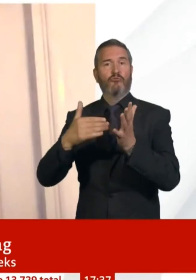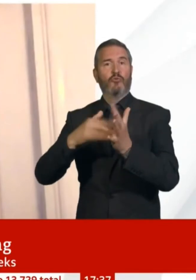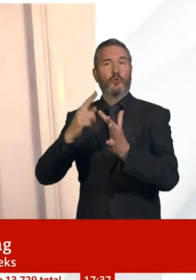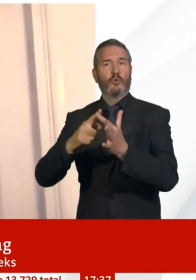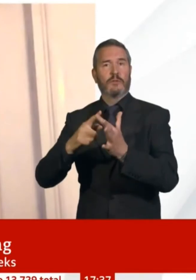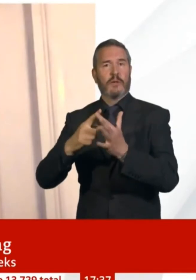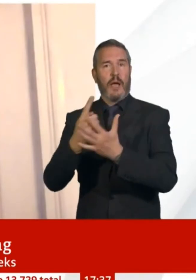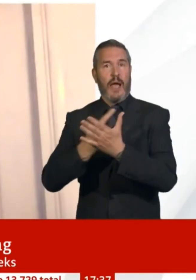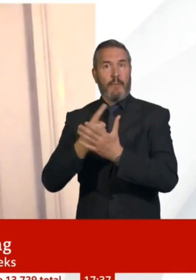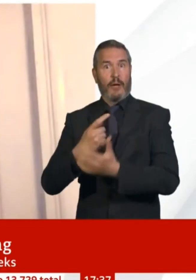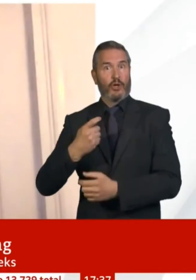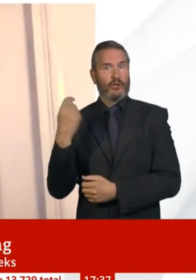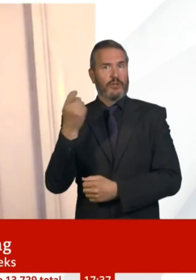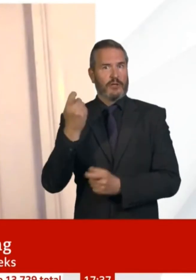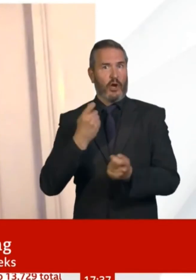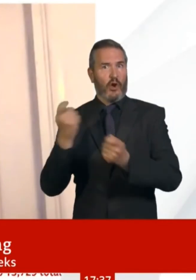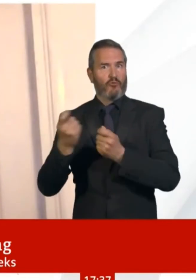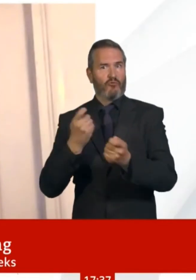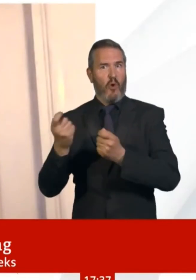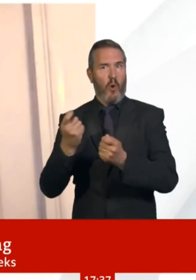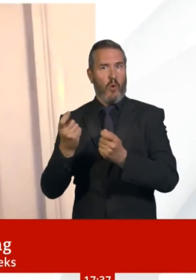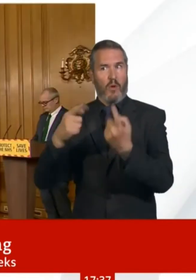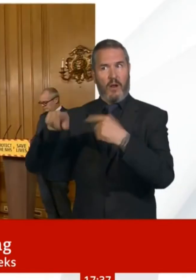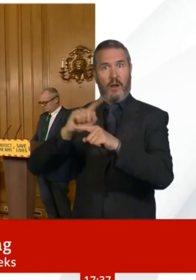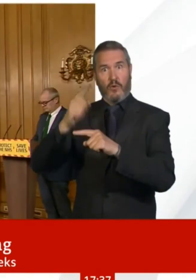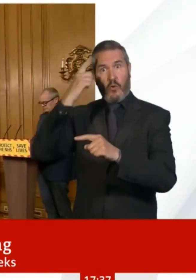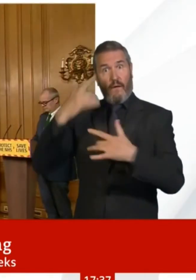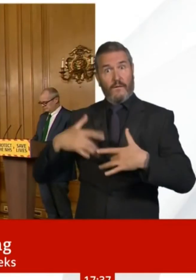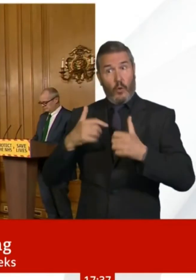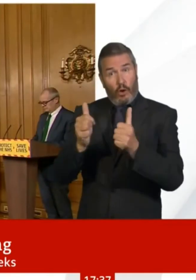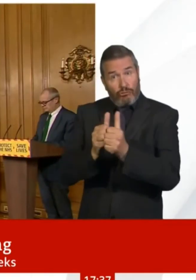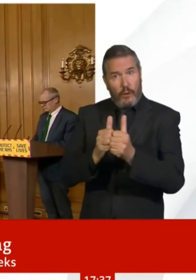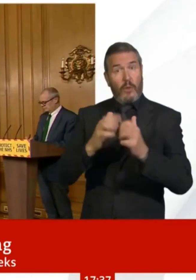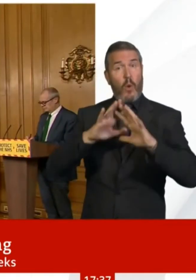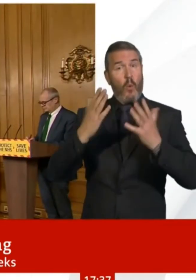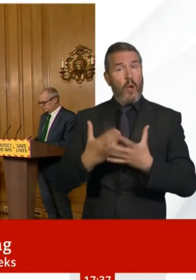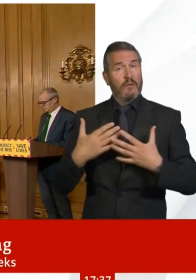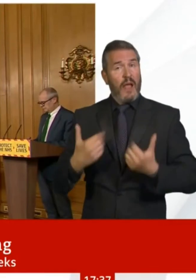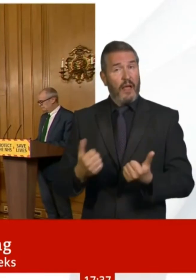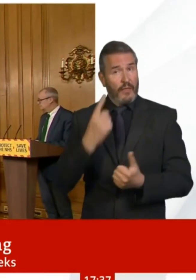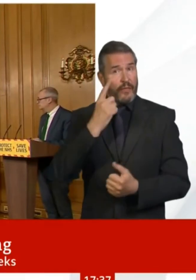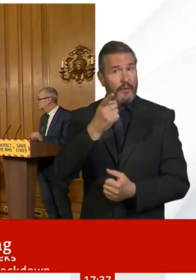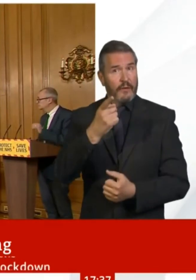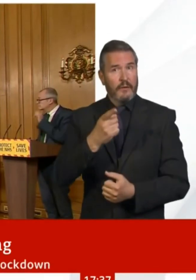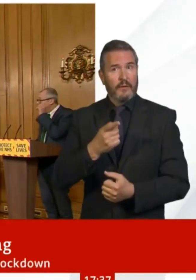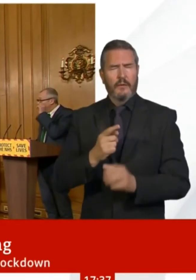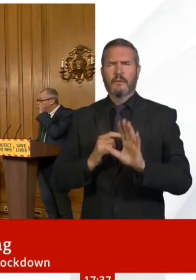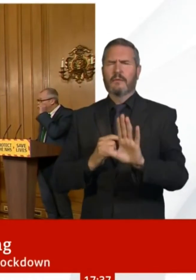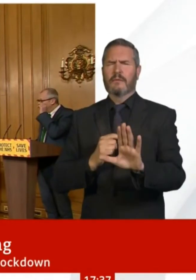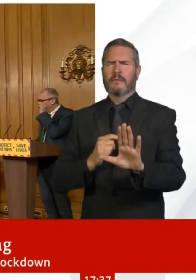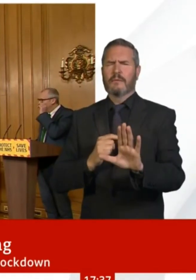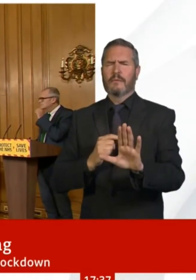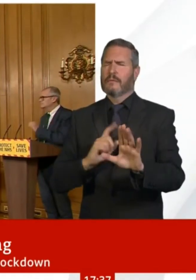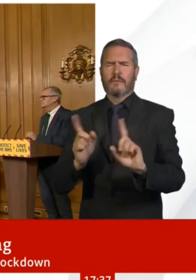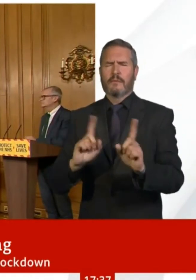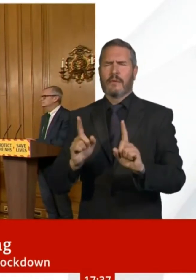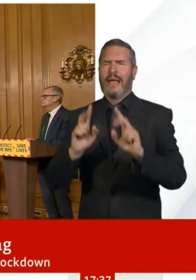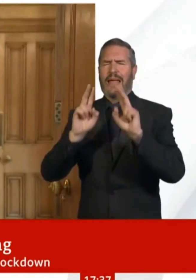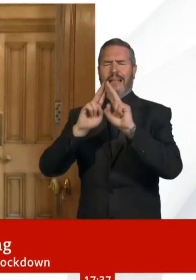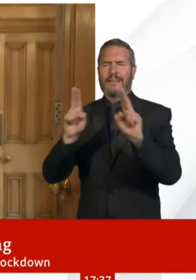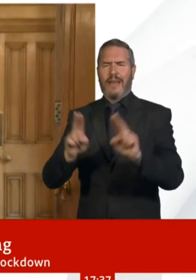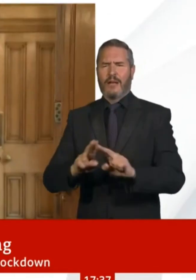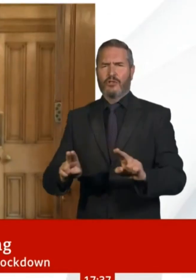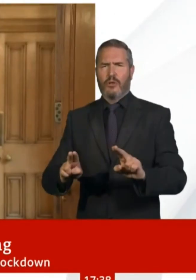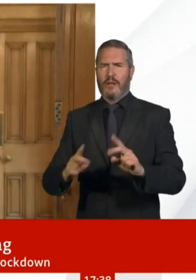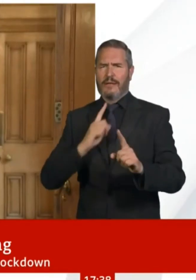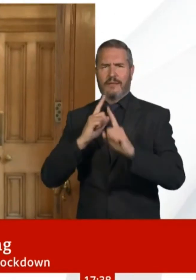to our success in controlling the outbreak? Well, I don't think the data internationally, and Patrick talked through